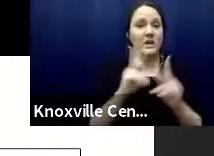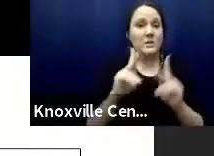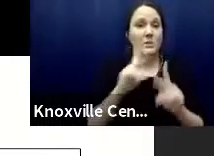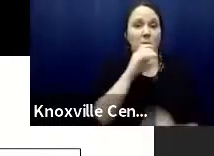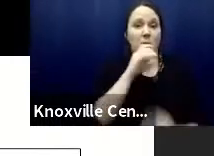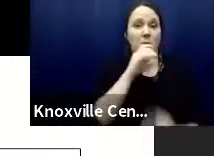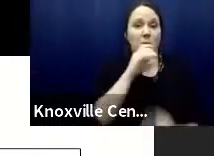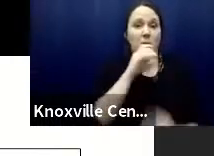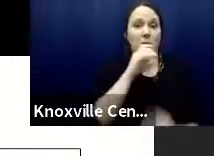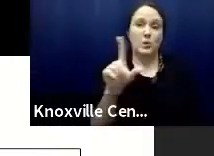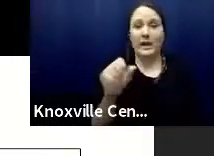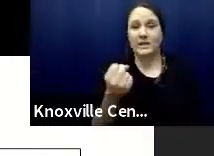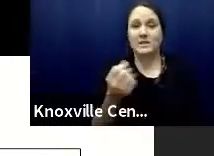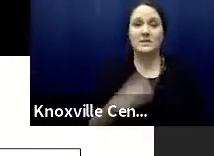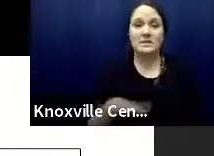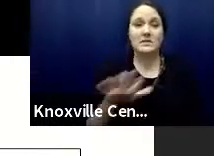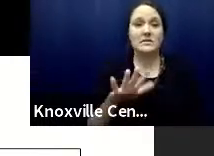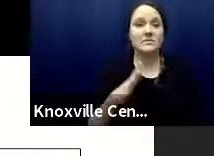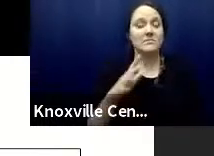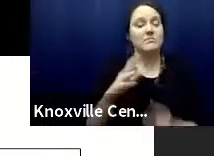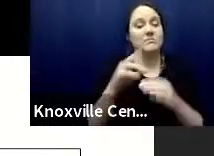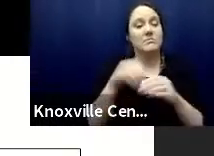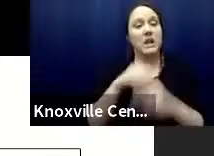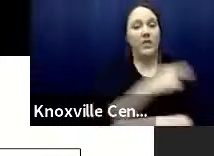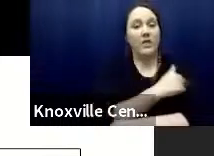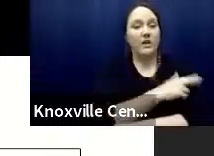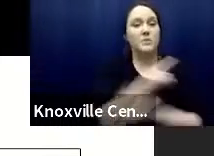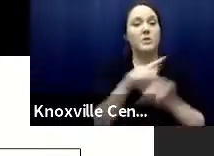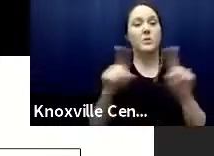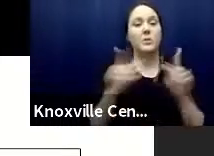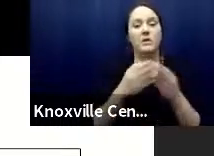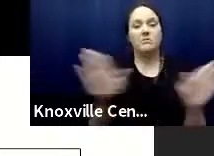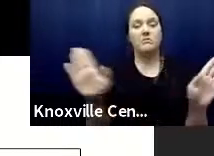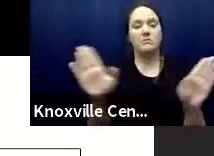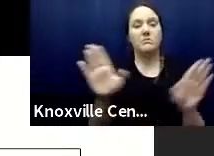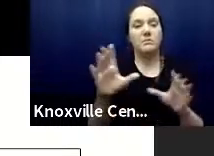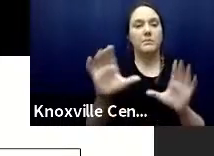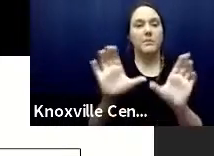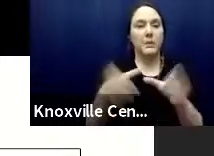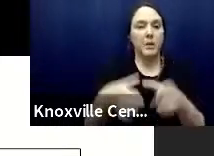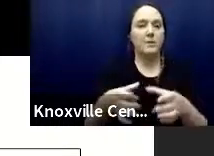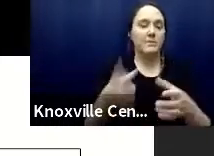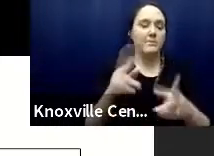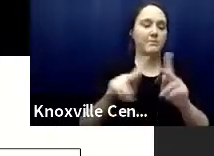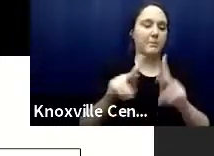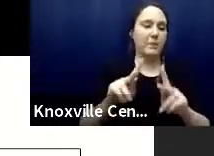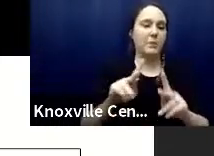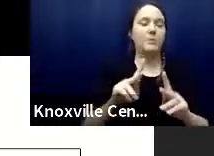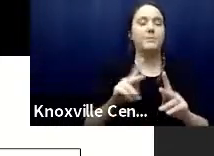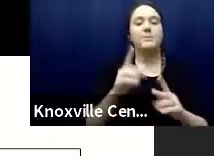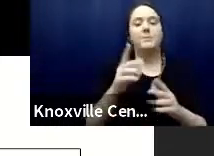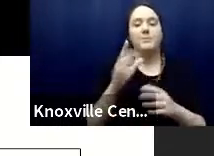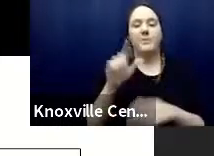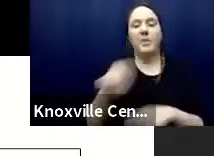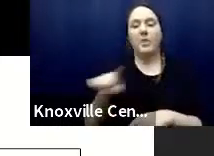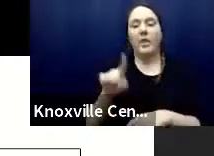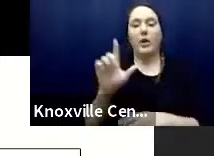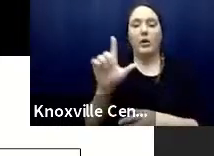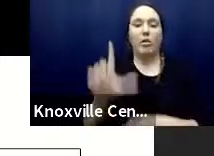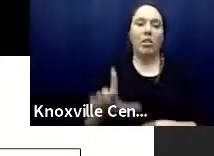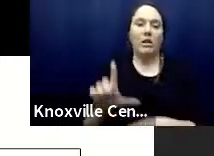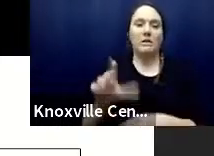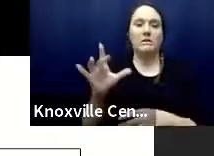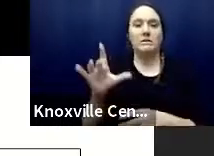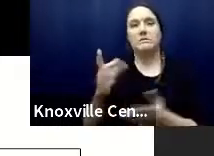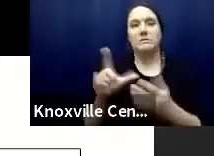any given time. But across the population, they're less likely to be in the hospital. So I think that starts